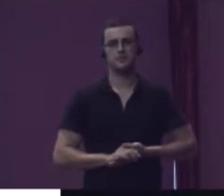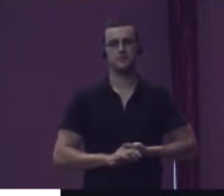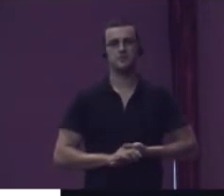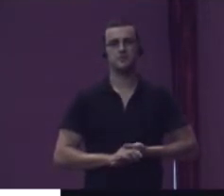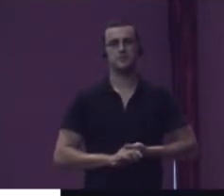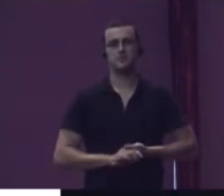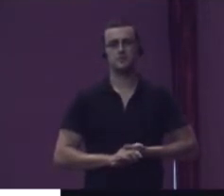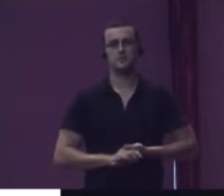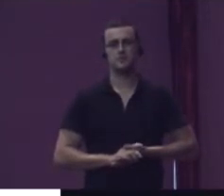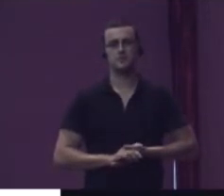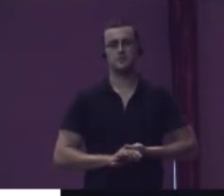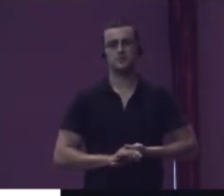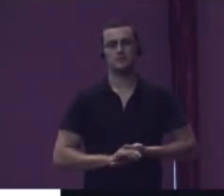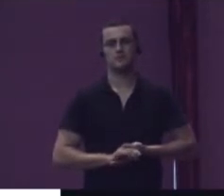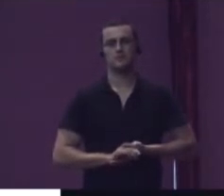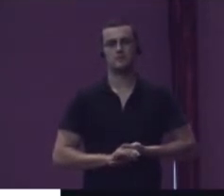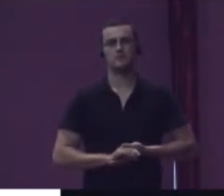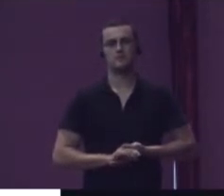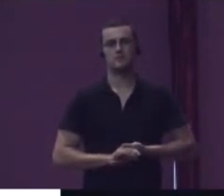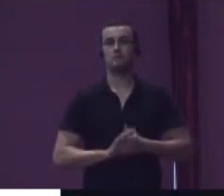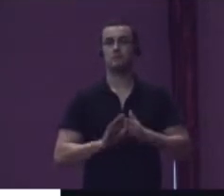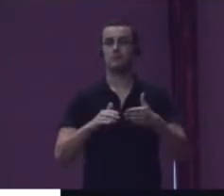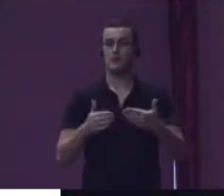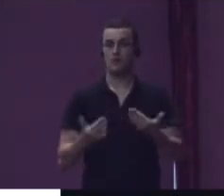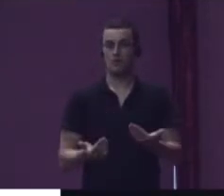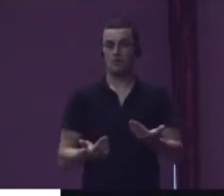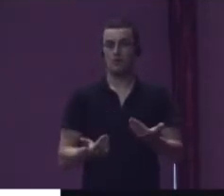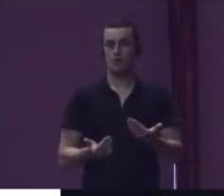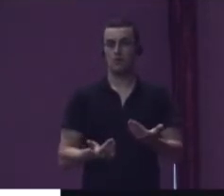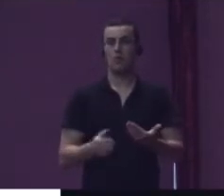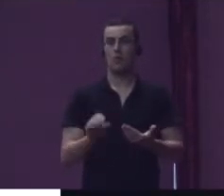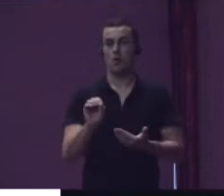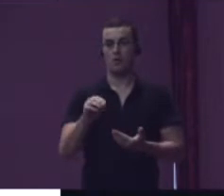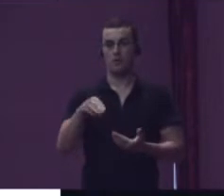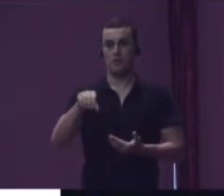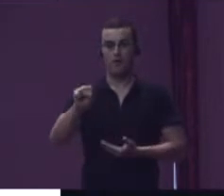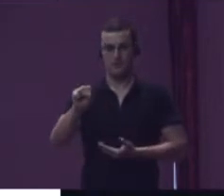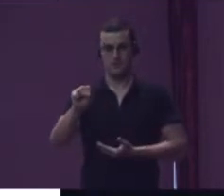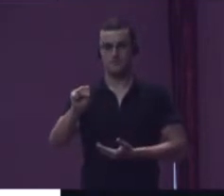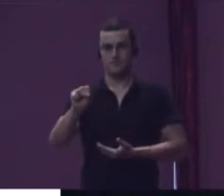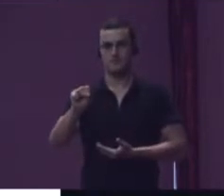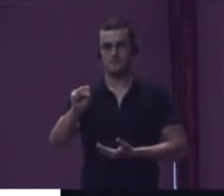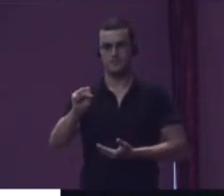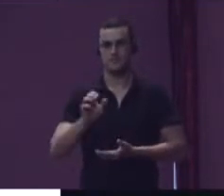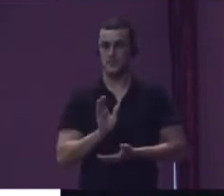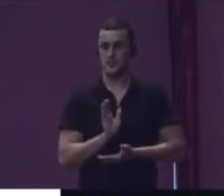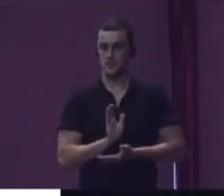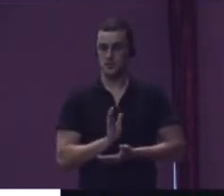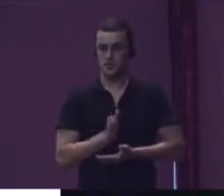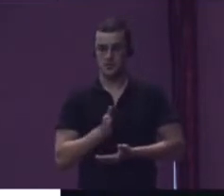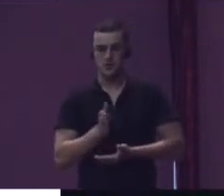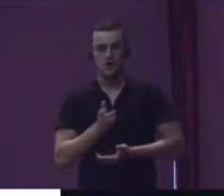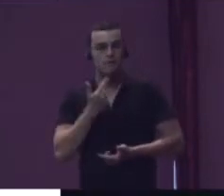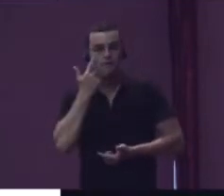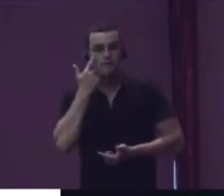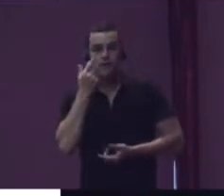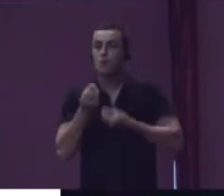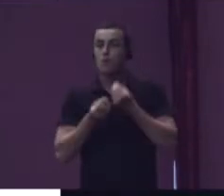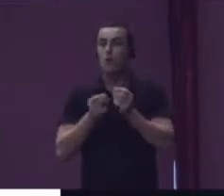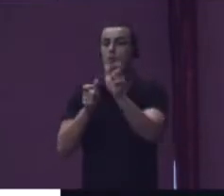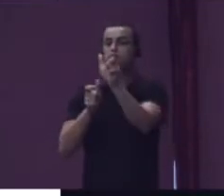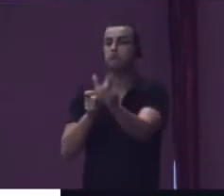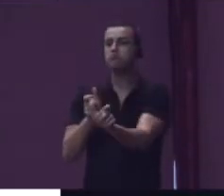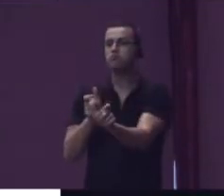the World Health Organization regards these traditional midwives as